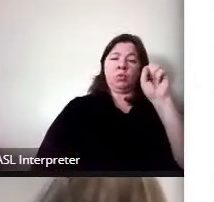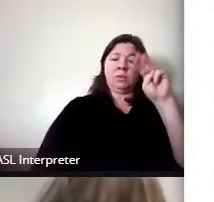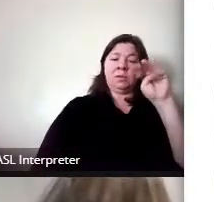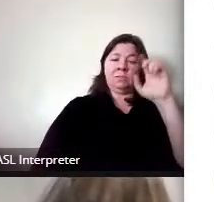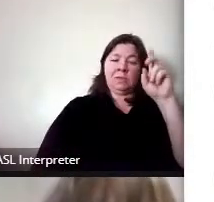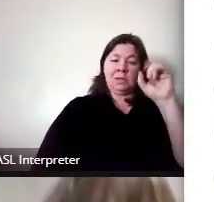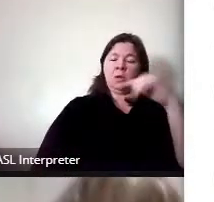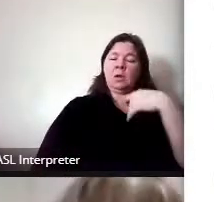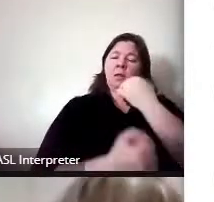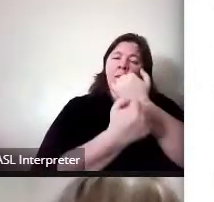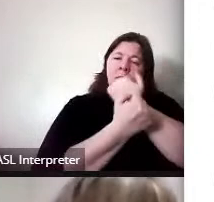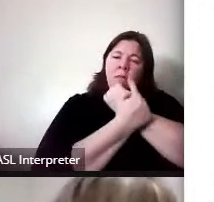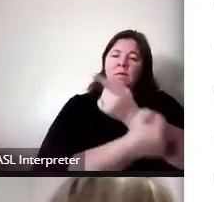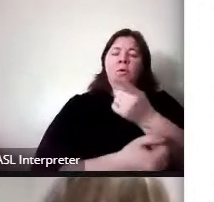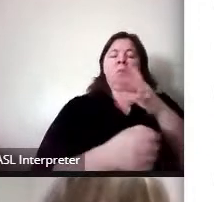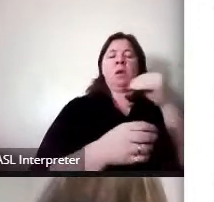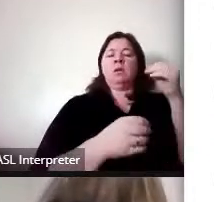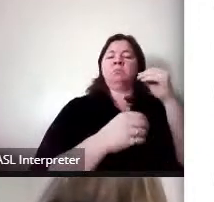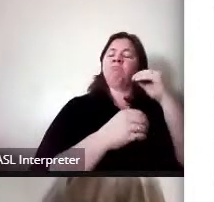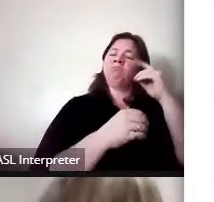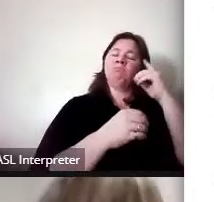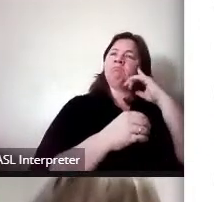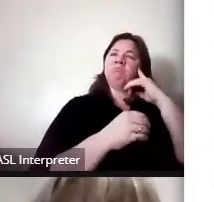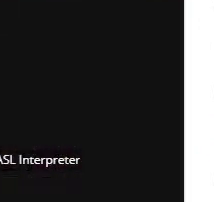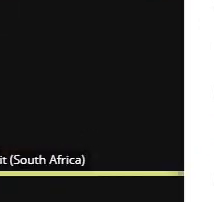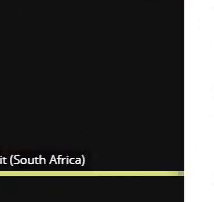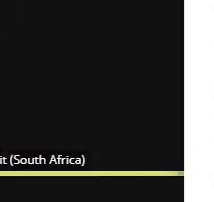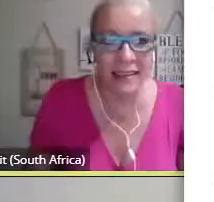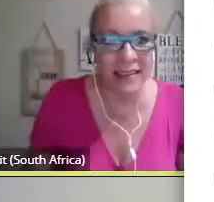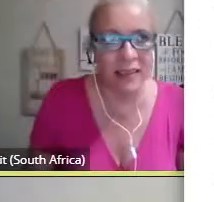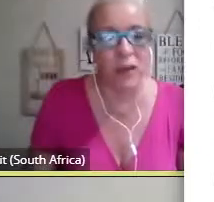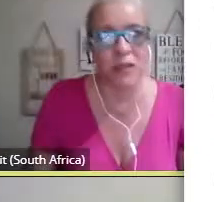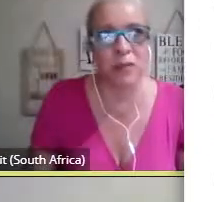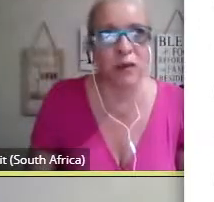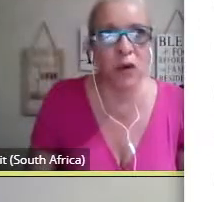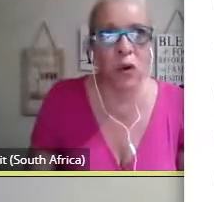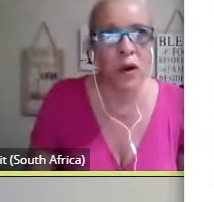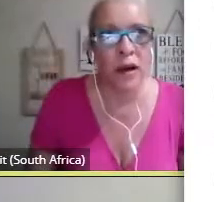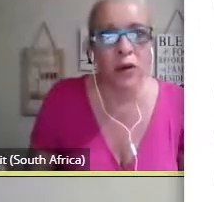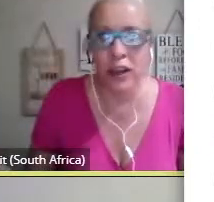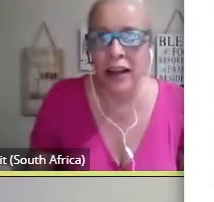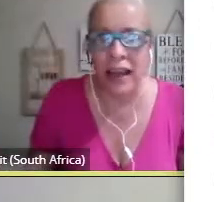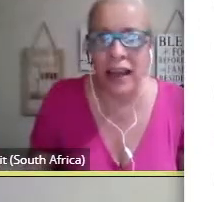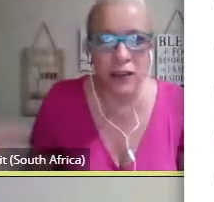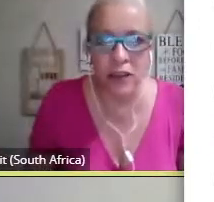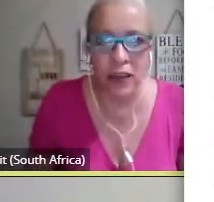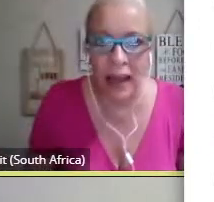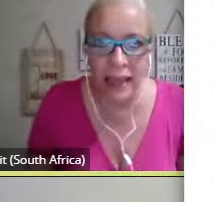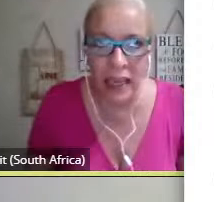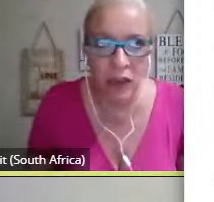absolutely adore you and everyone in Onpassive. You know, we've, as I said once before,